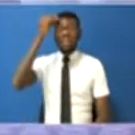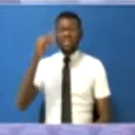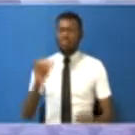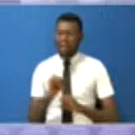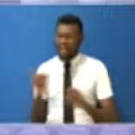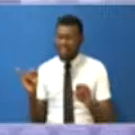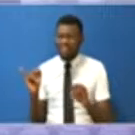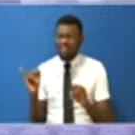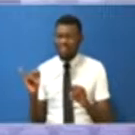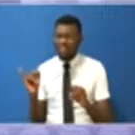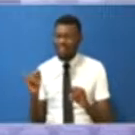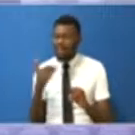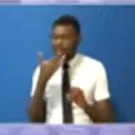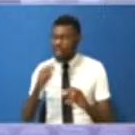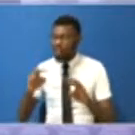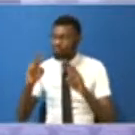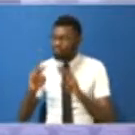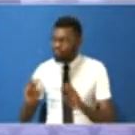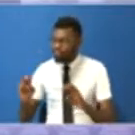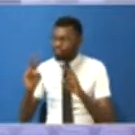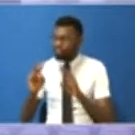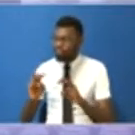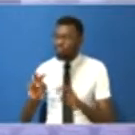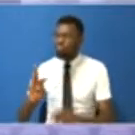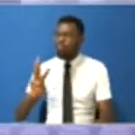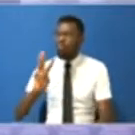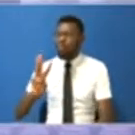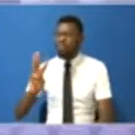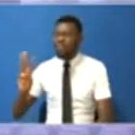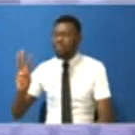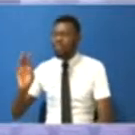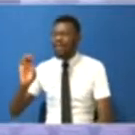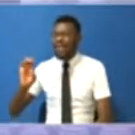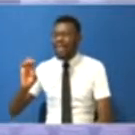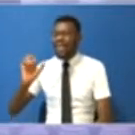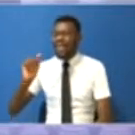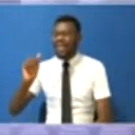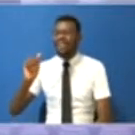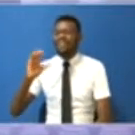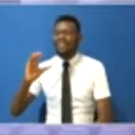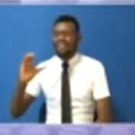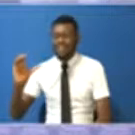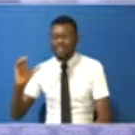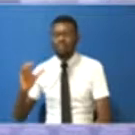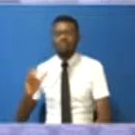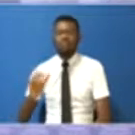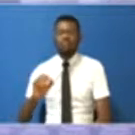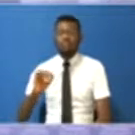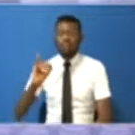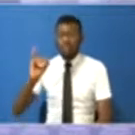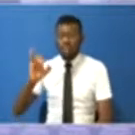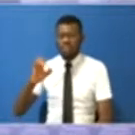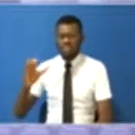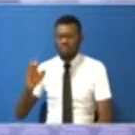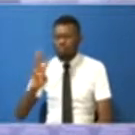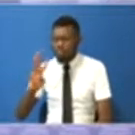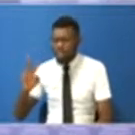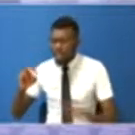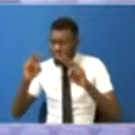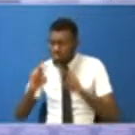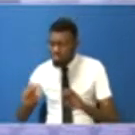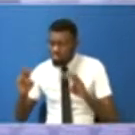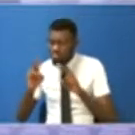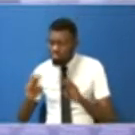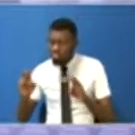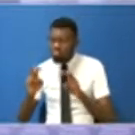go to the website of the east african or vacc go to the website of ibc check the university